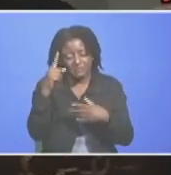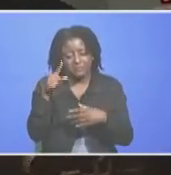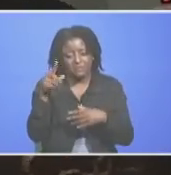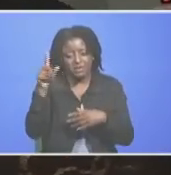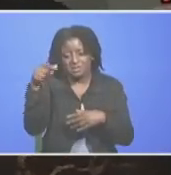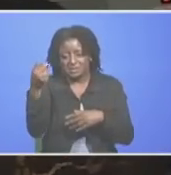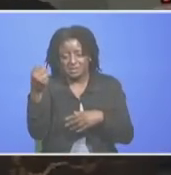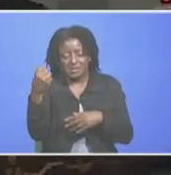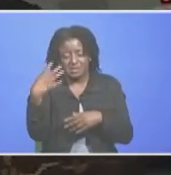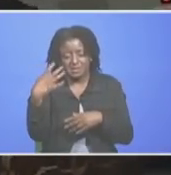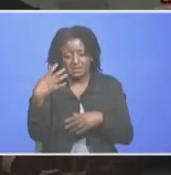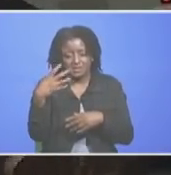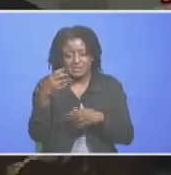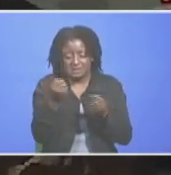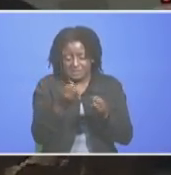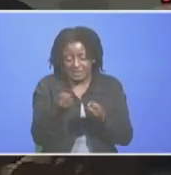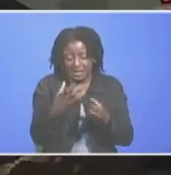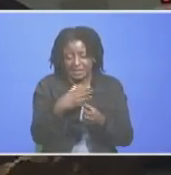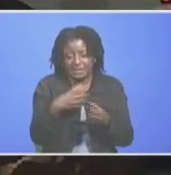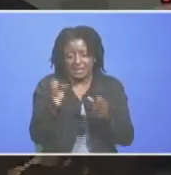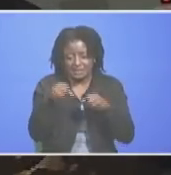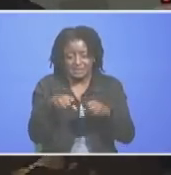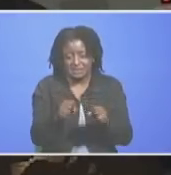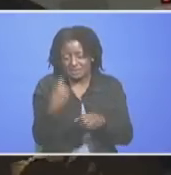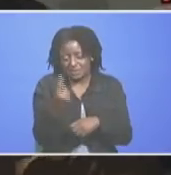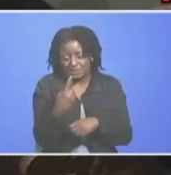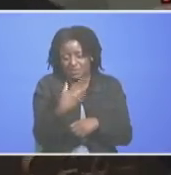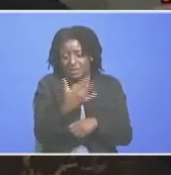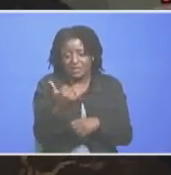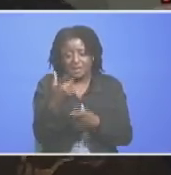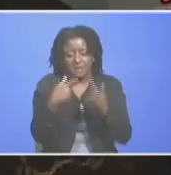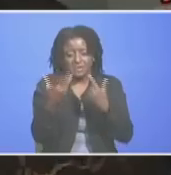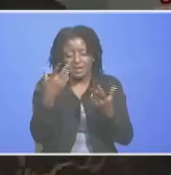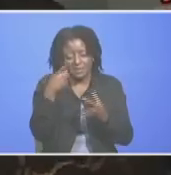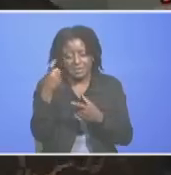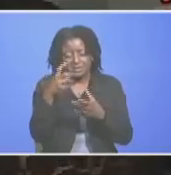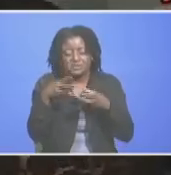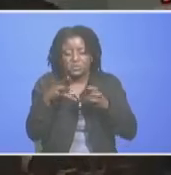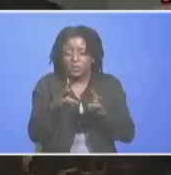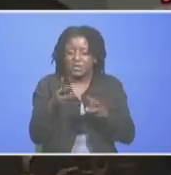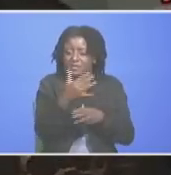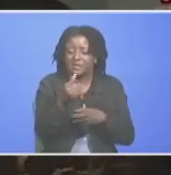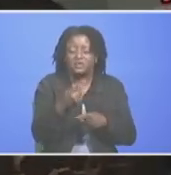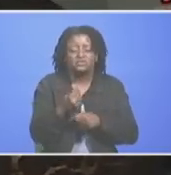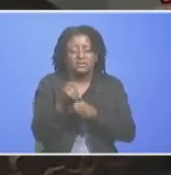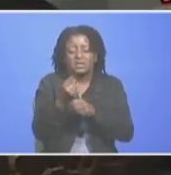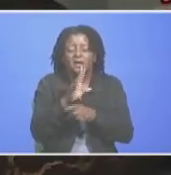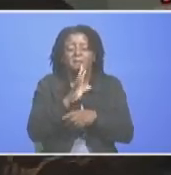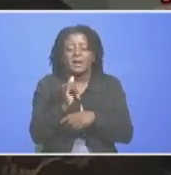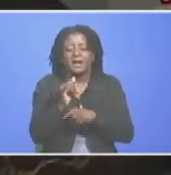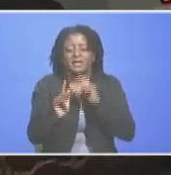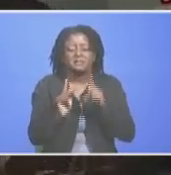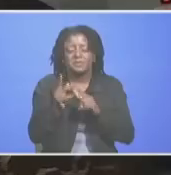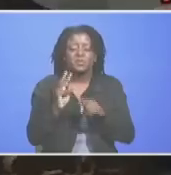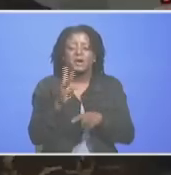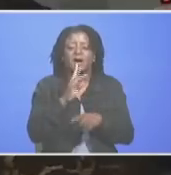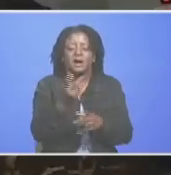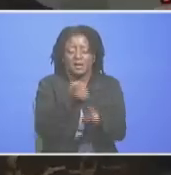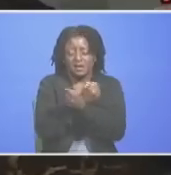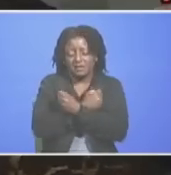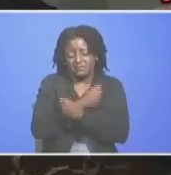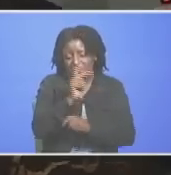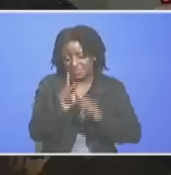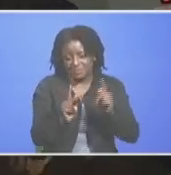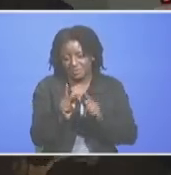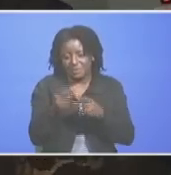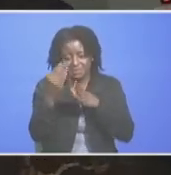They come here because of the way they're treated by the people. Once we're a loving people, Bahamians have always been a loving